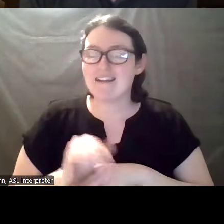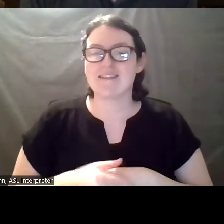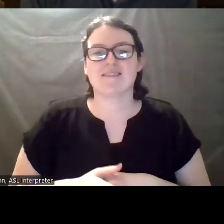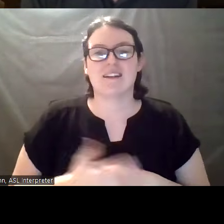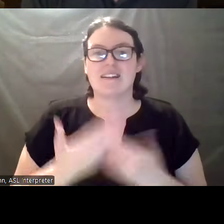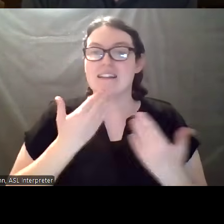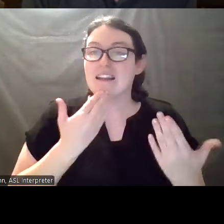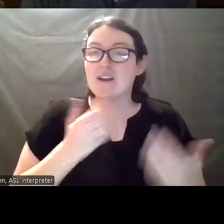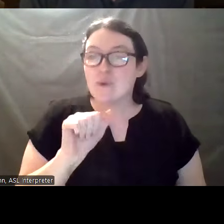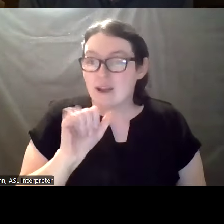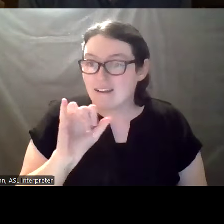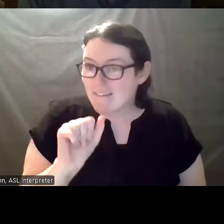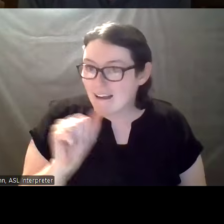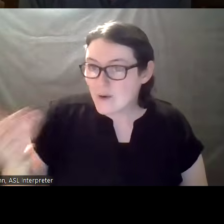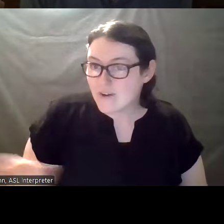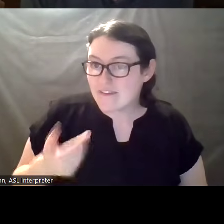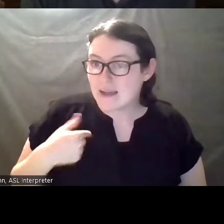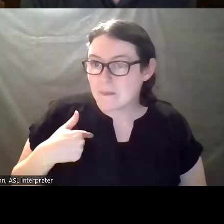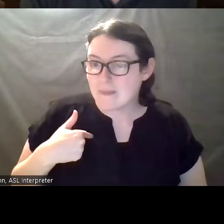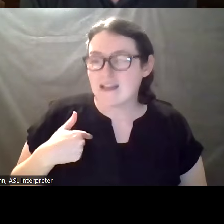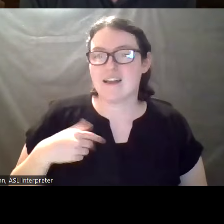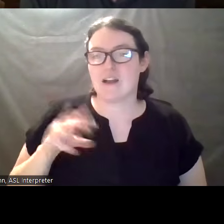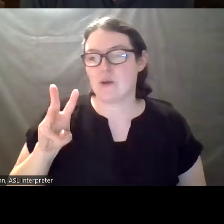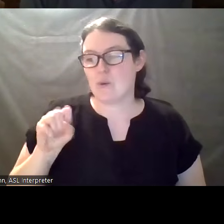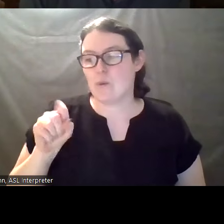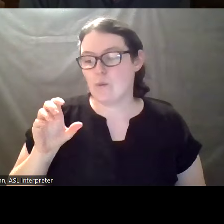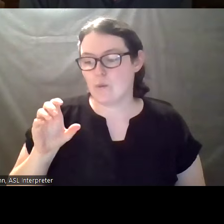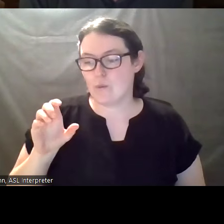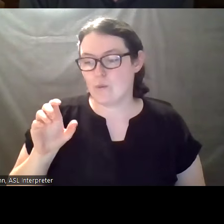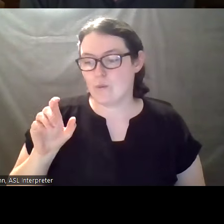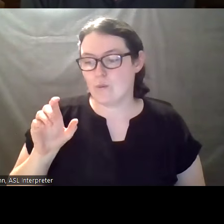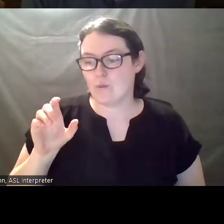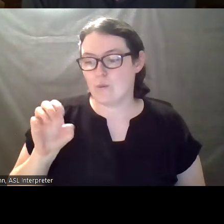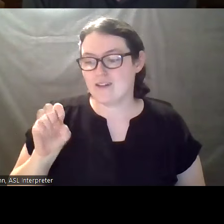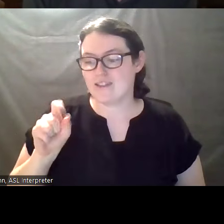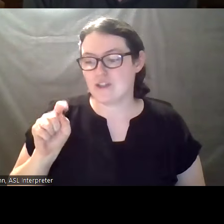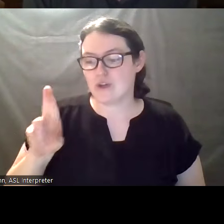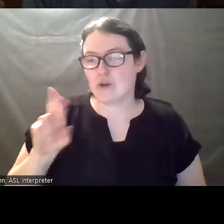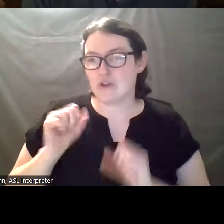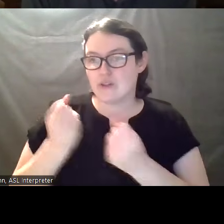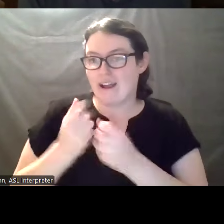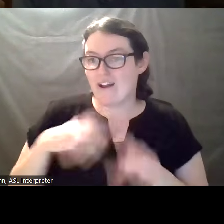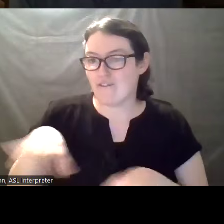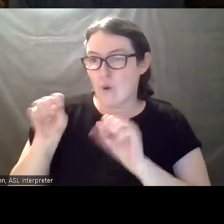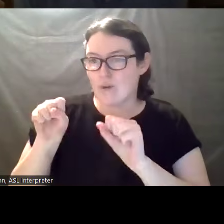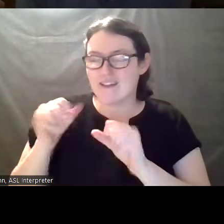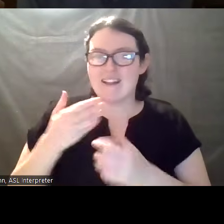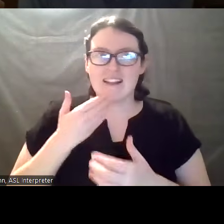to the AIA for inviting me, and to the Worcester Society for hosting. And of course, thanks to all of you for joining